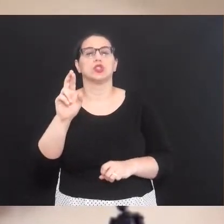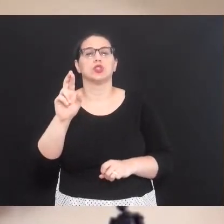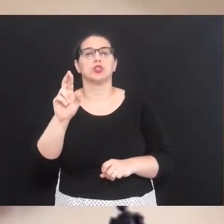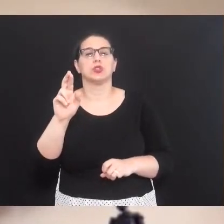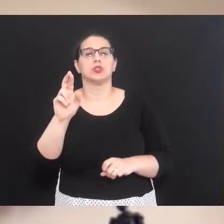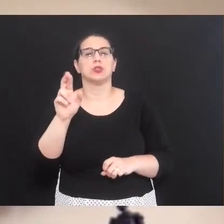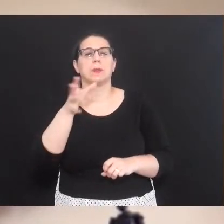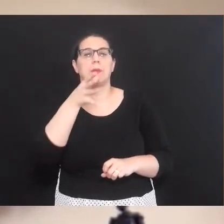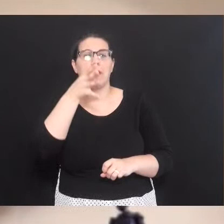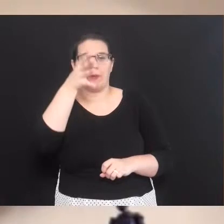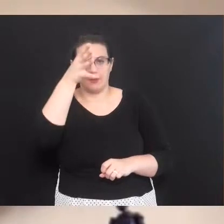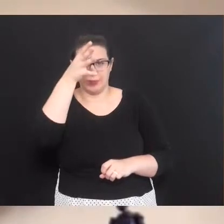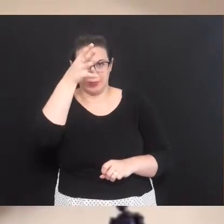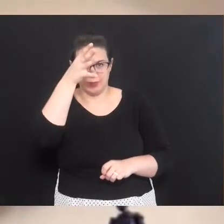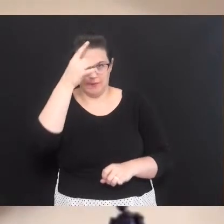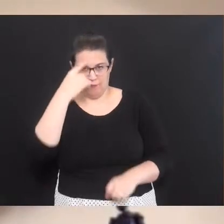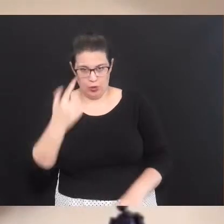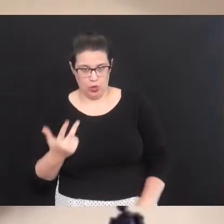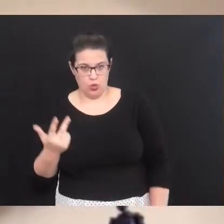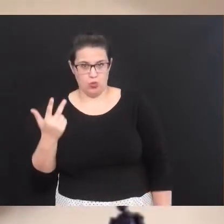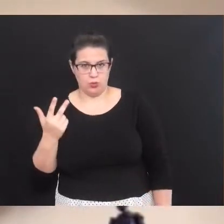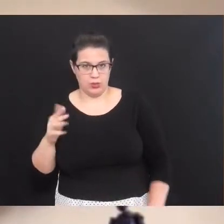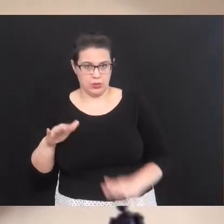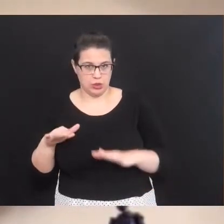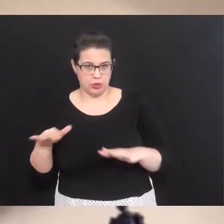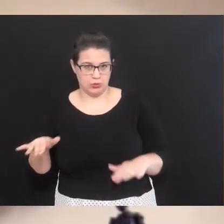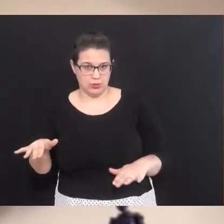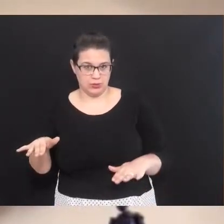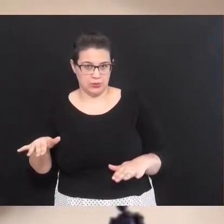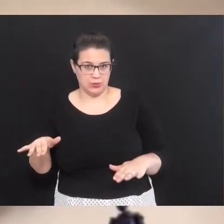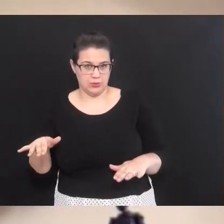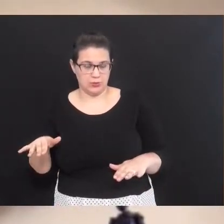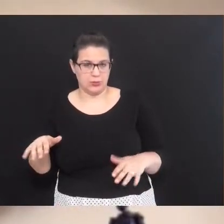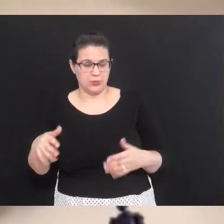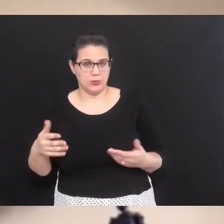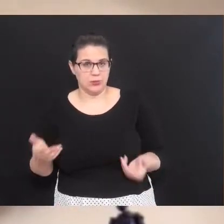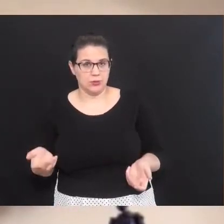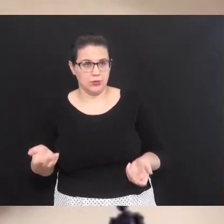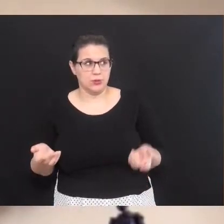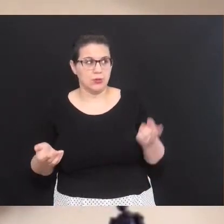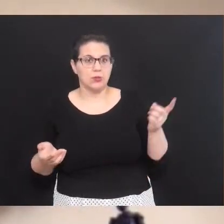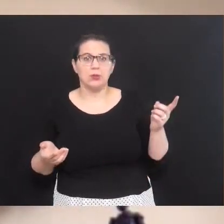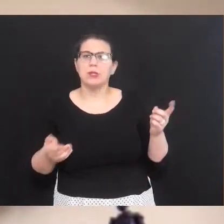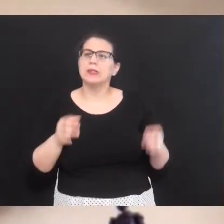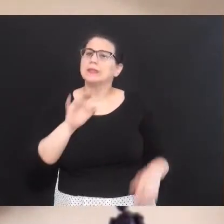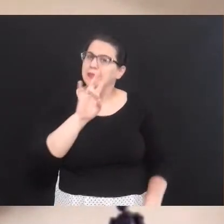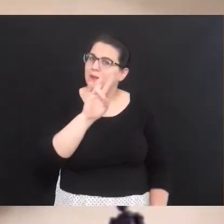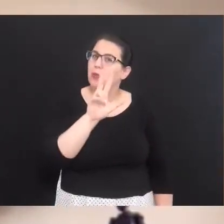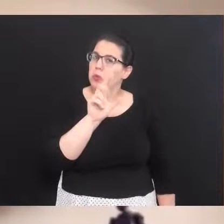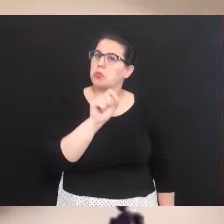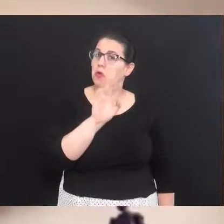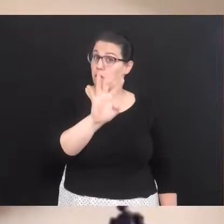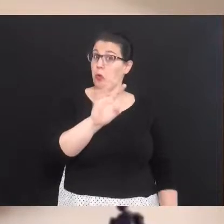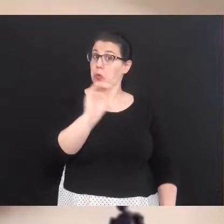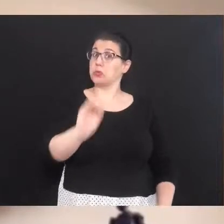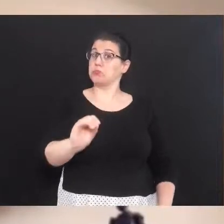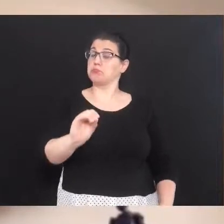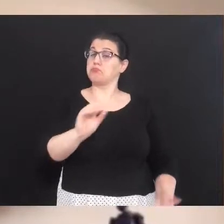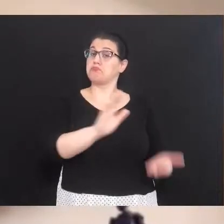young children. So again, to point out the governor's point, 73.4% is